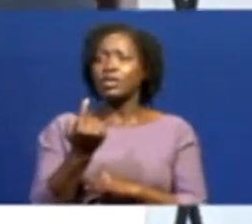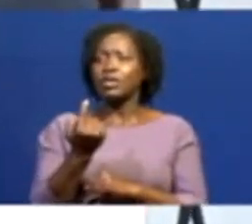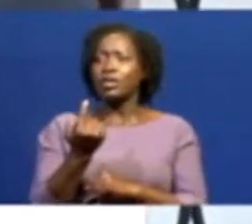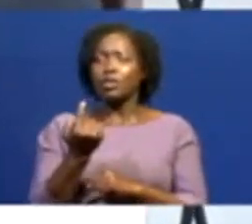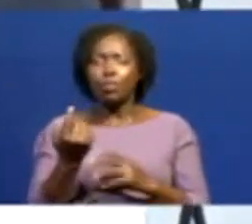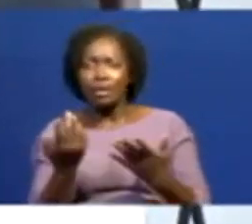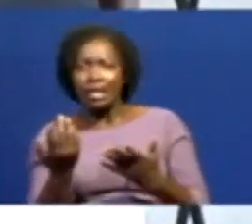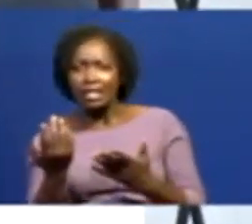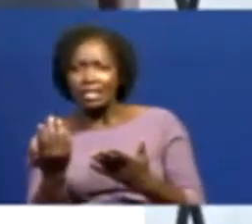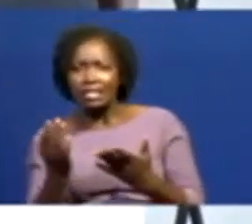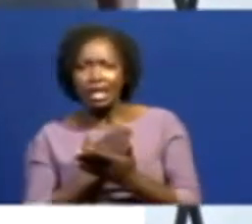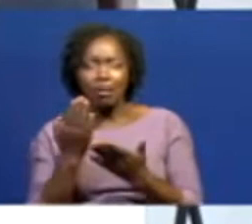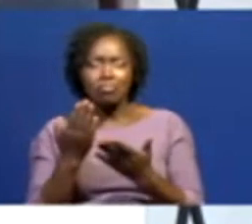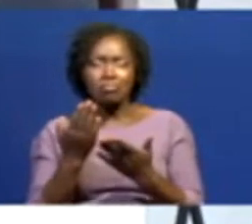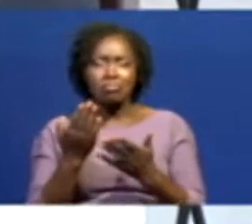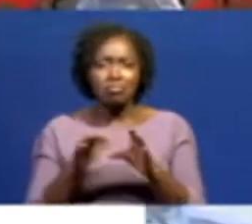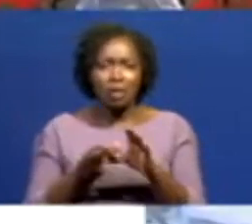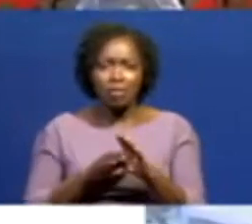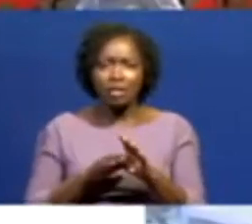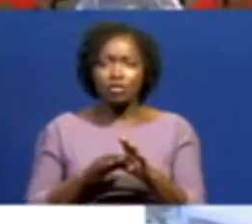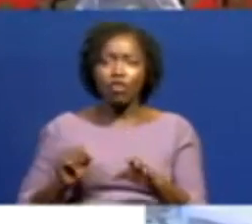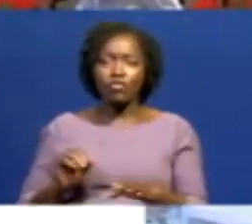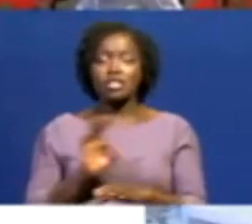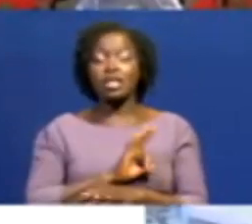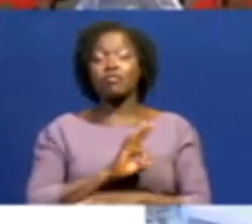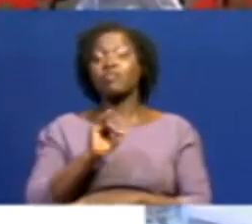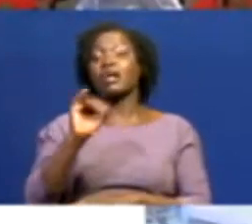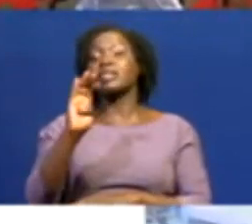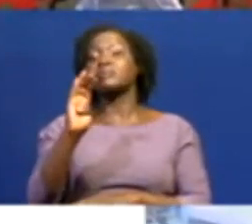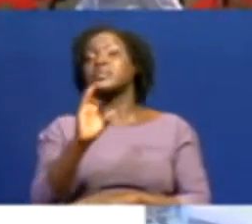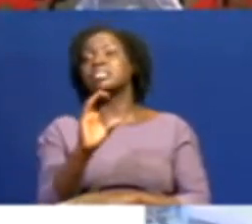some tally clerk members of staff of IEBC,